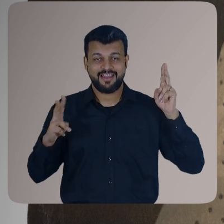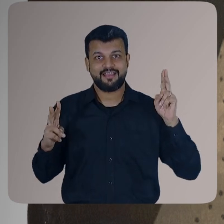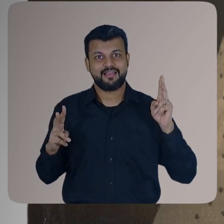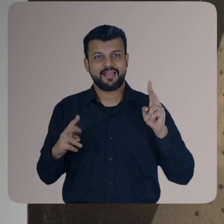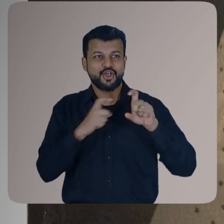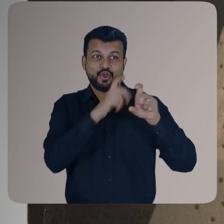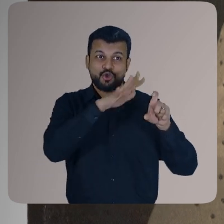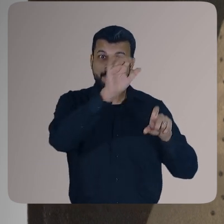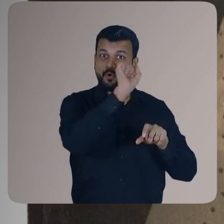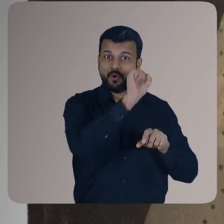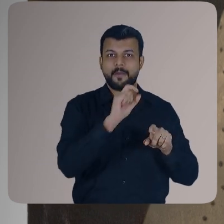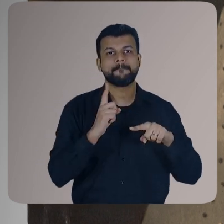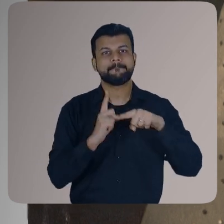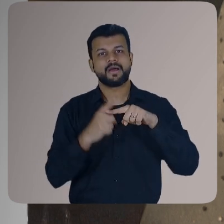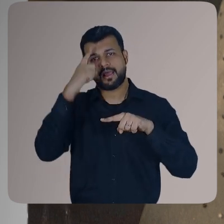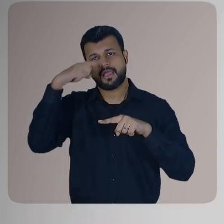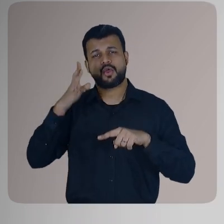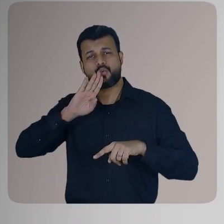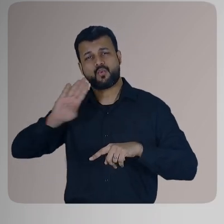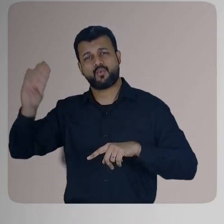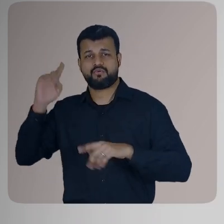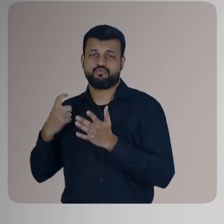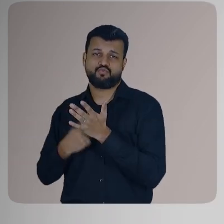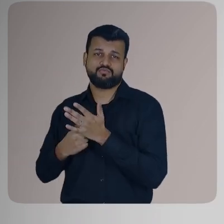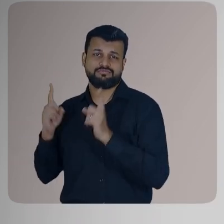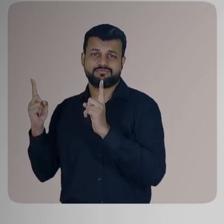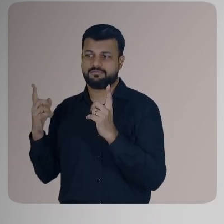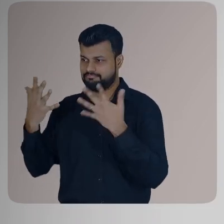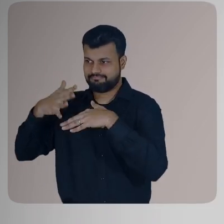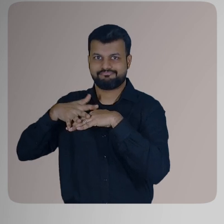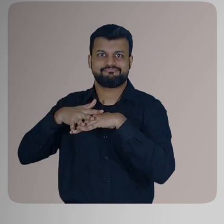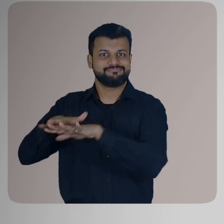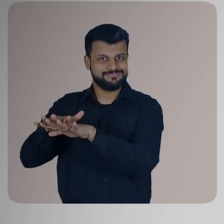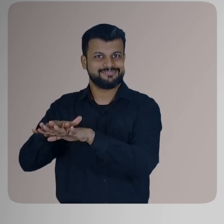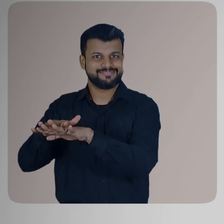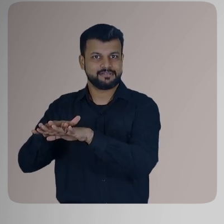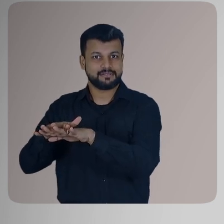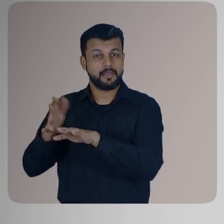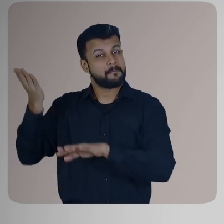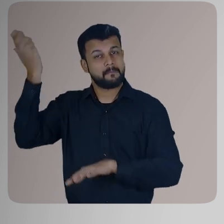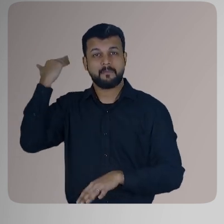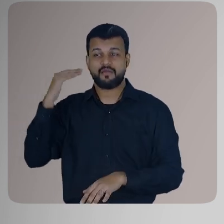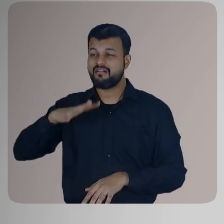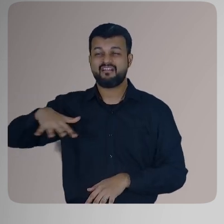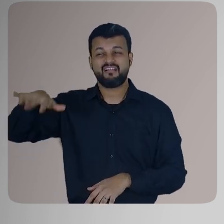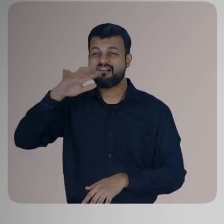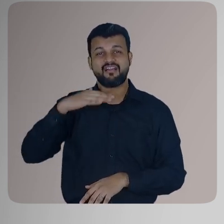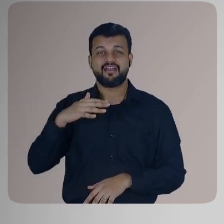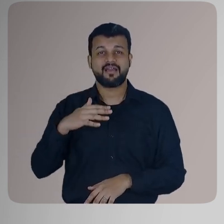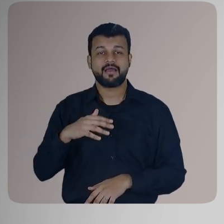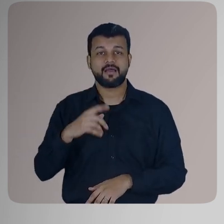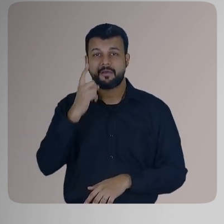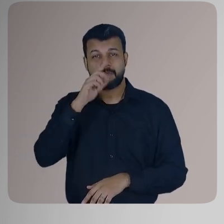with European silhouettes. Rigid expectations associated with feminine attire were challenged by the Maharani through